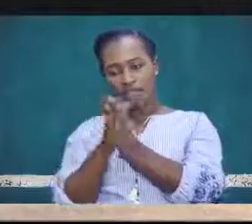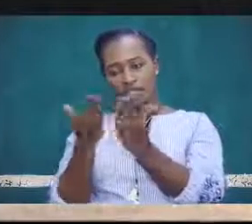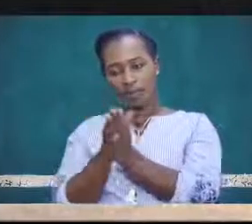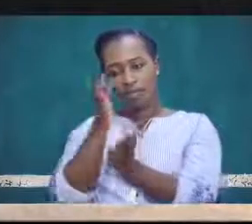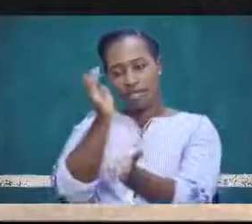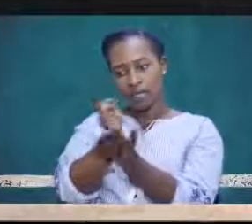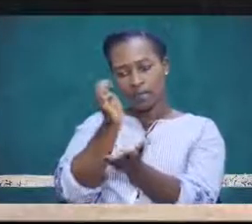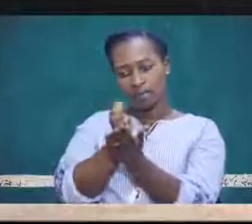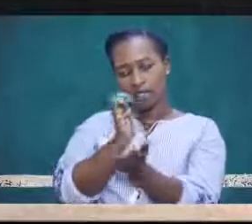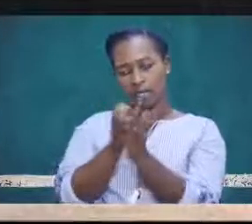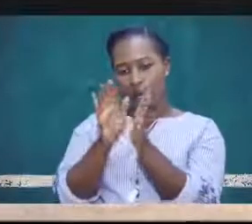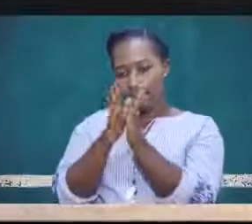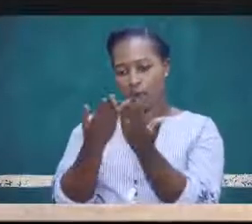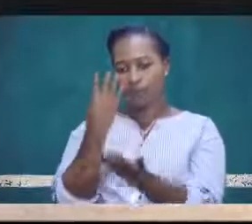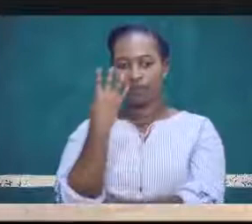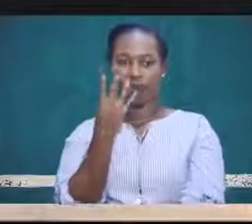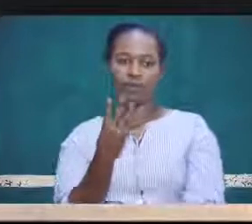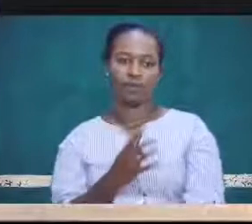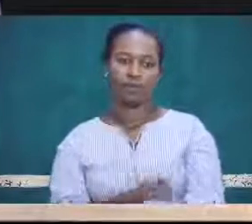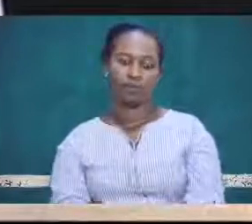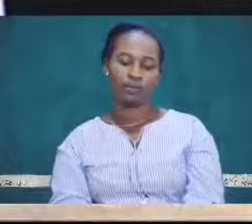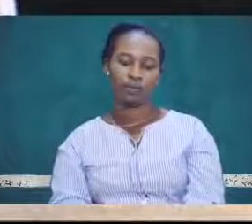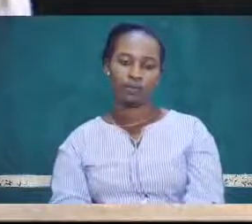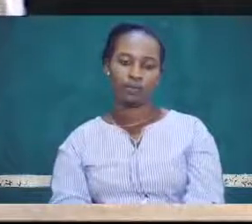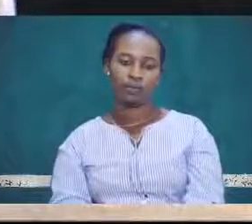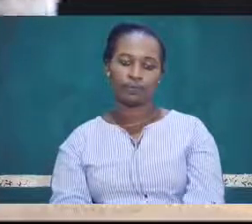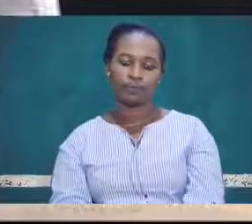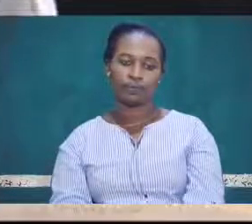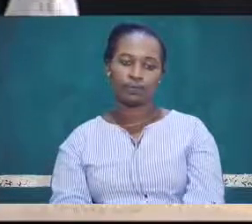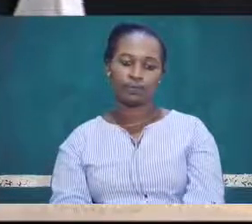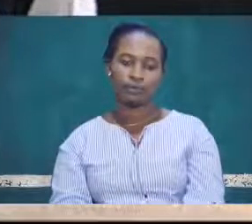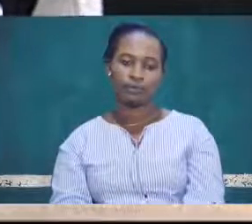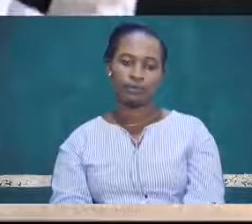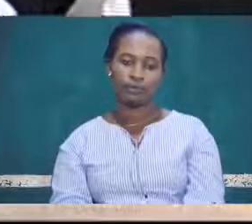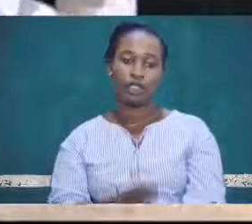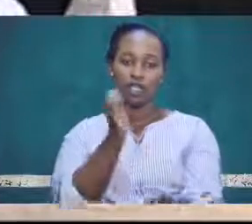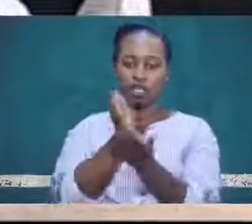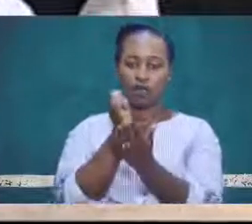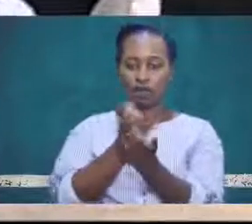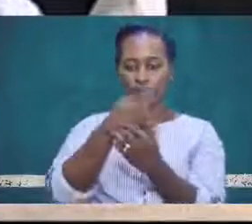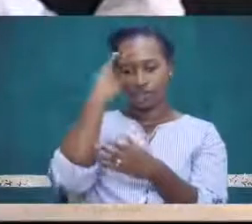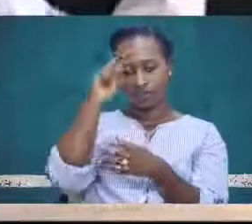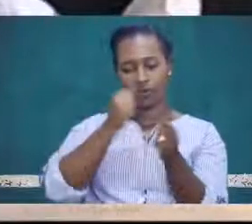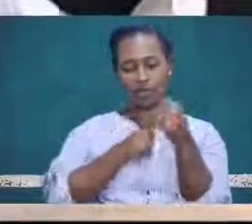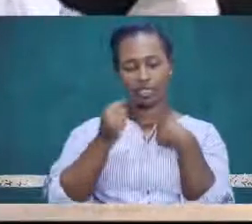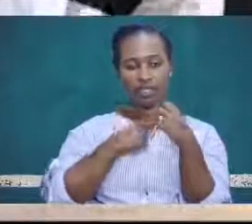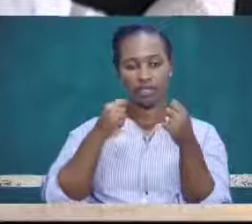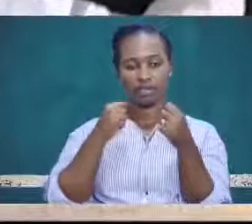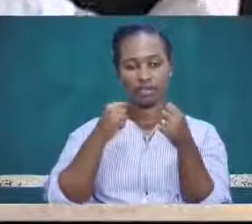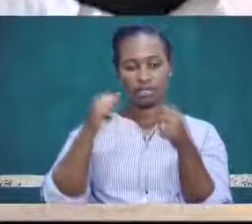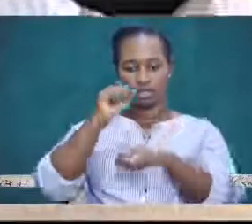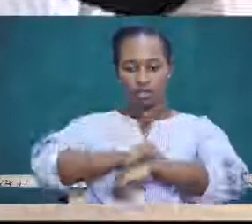Book 4. You can look at that, Economics for Rwandan Schools, Book